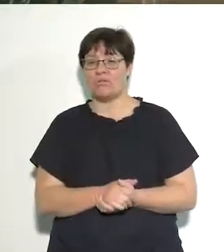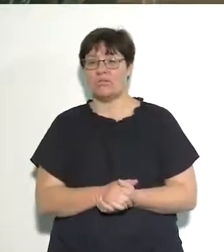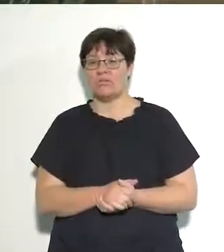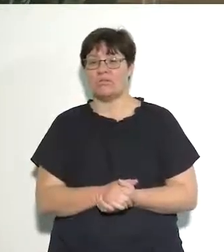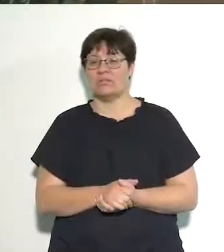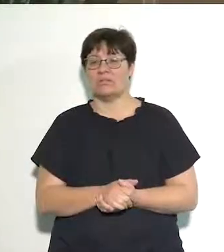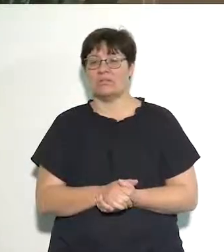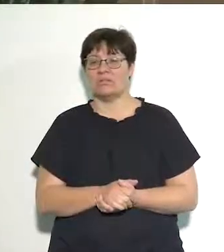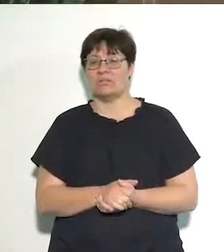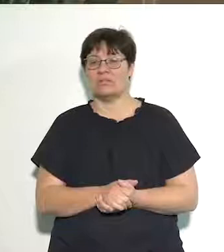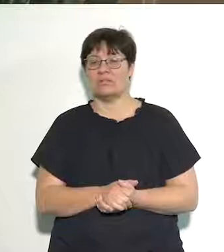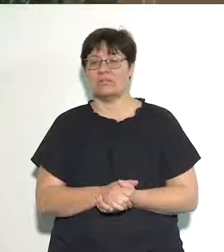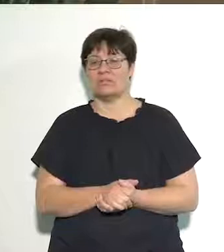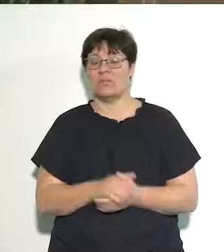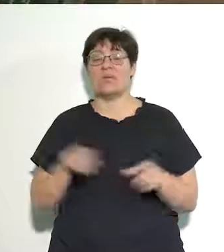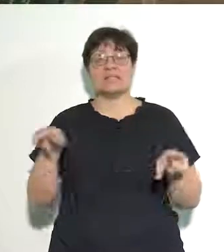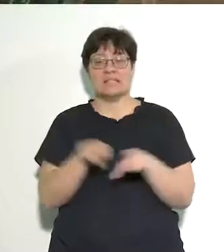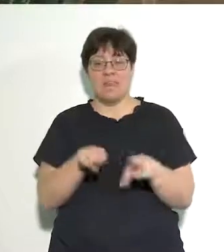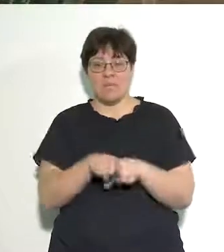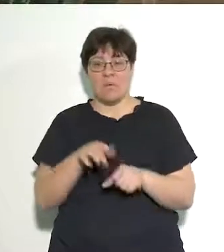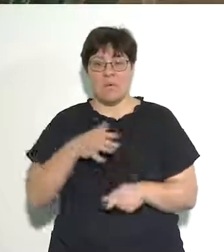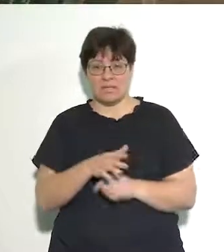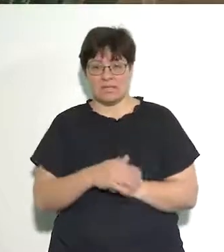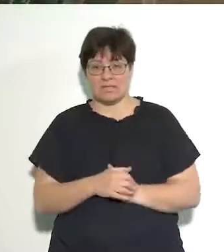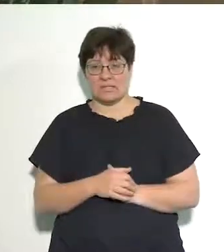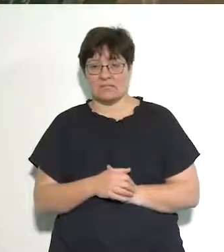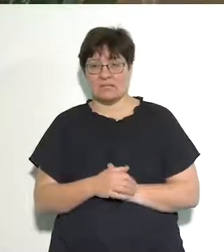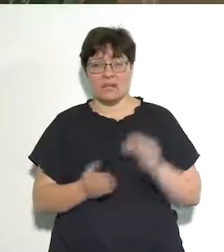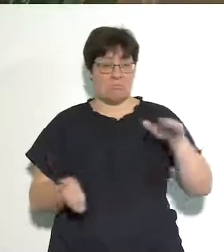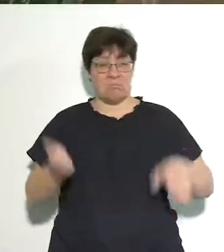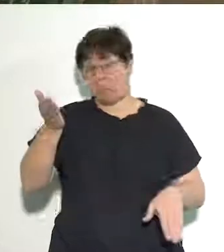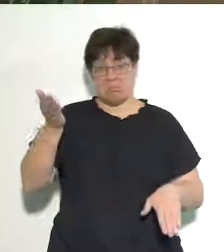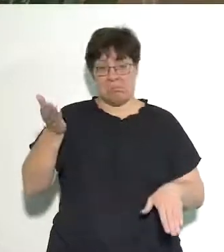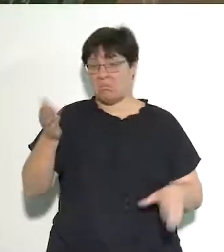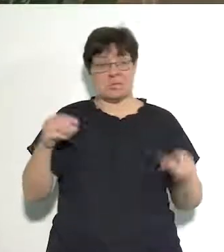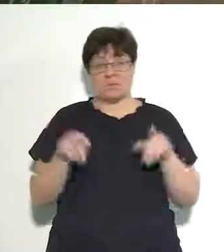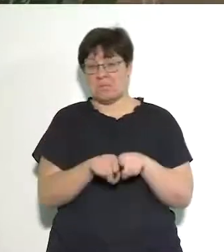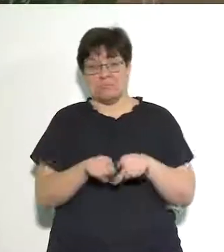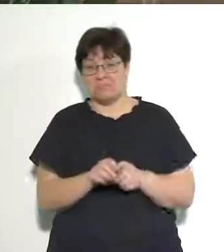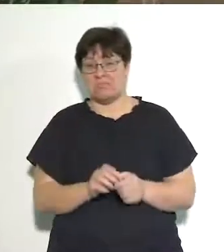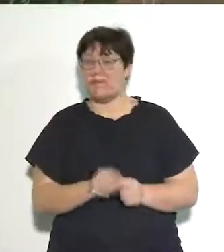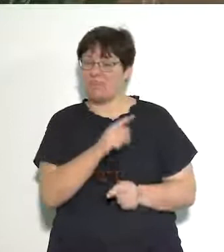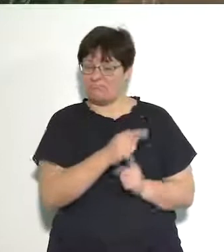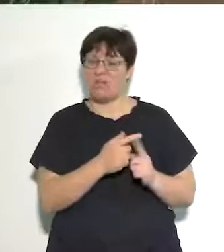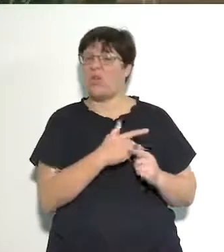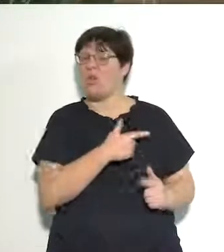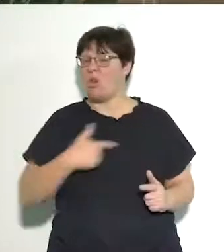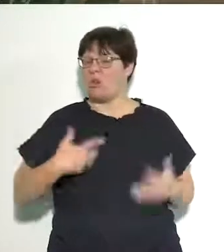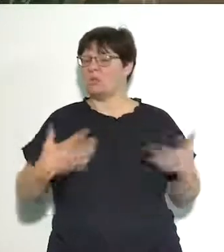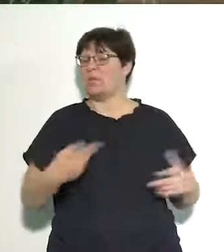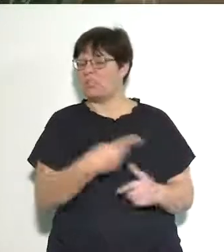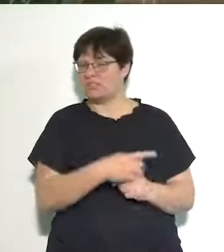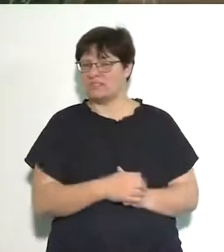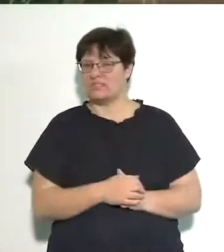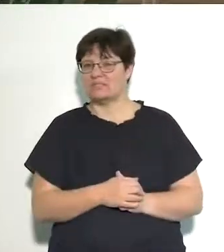sure that they are the same length. Are they the same length? No. I think this one is